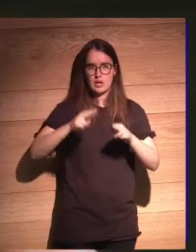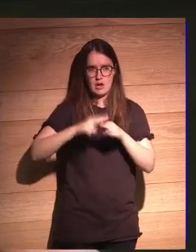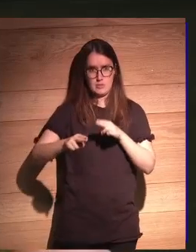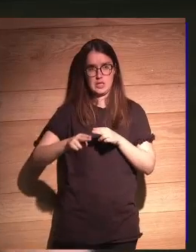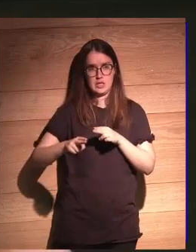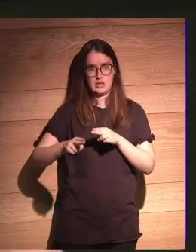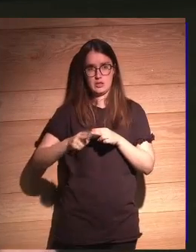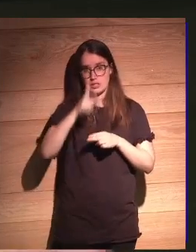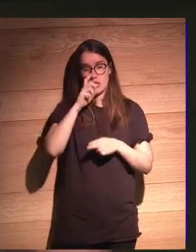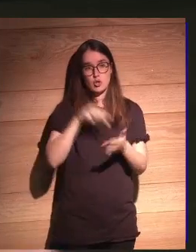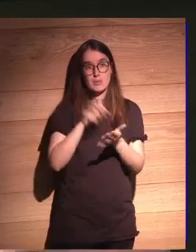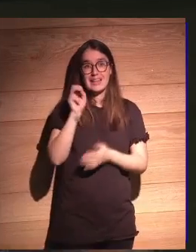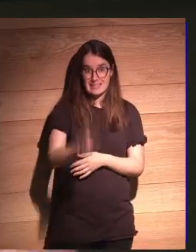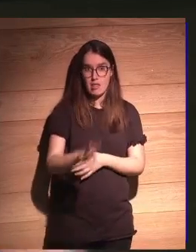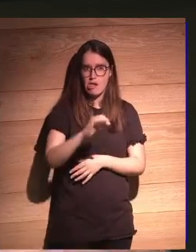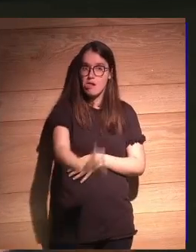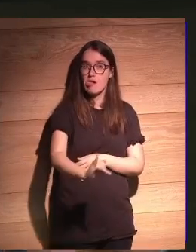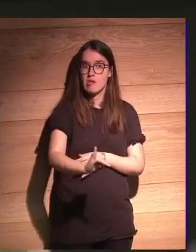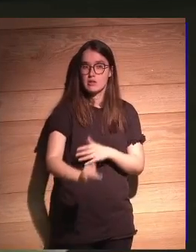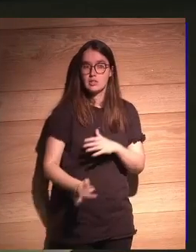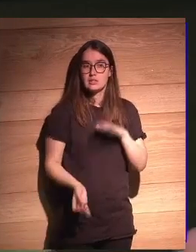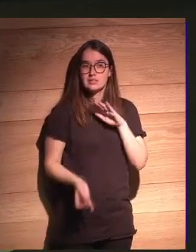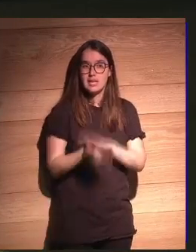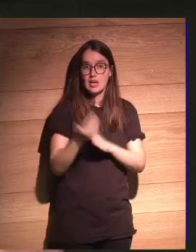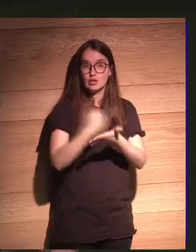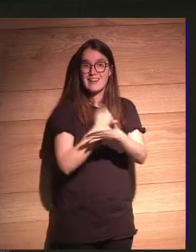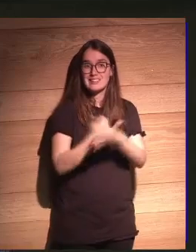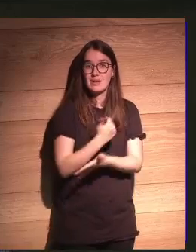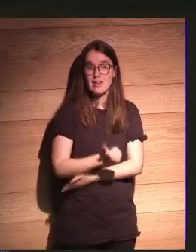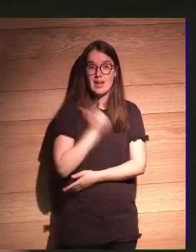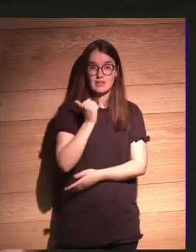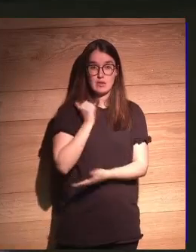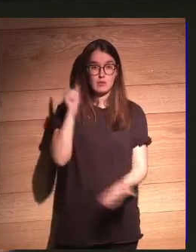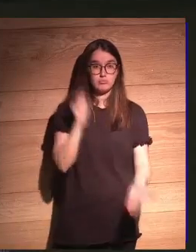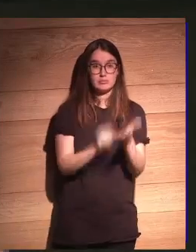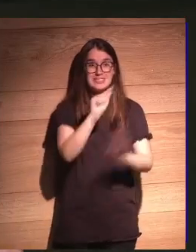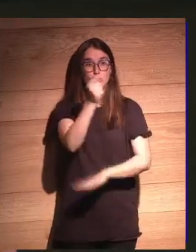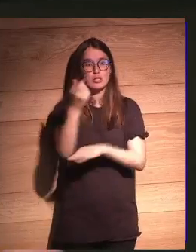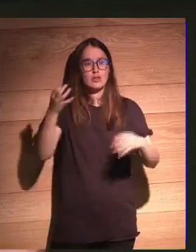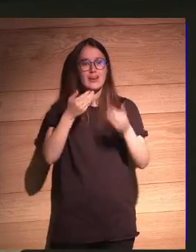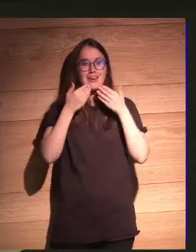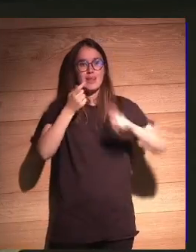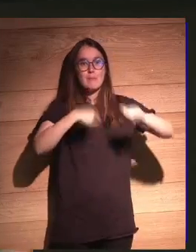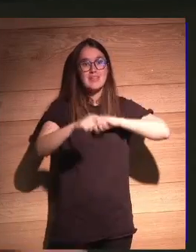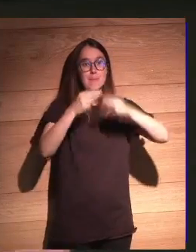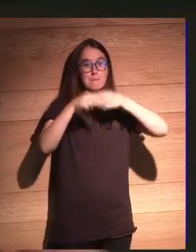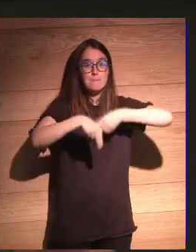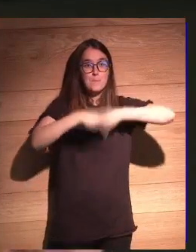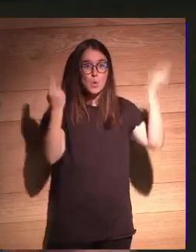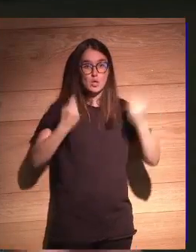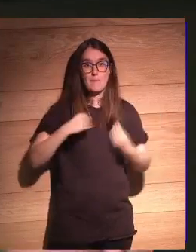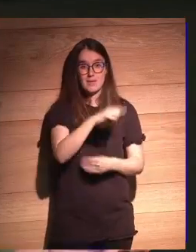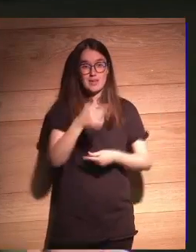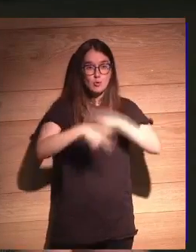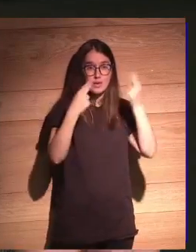politically regulated, and it's intervened politically regulated since 2013. We have that artificial profitability, and immediately by